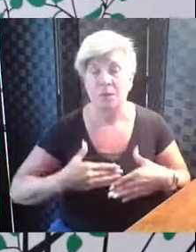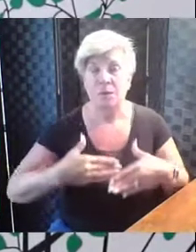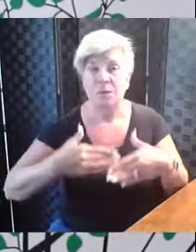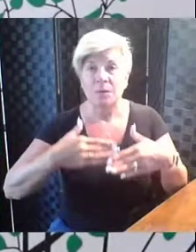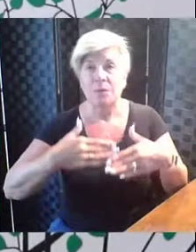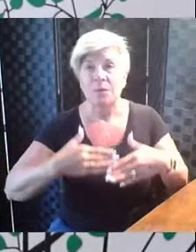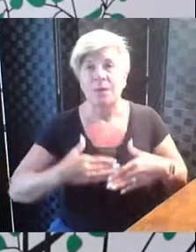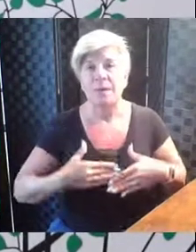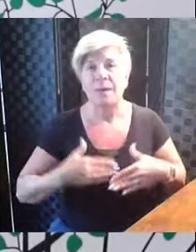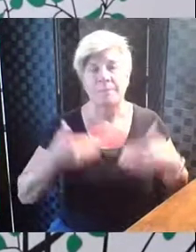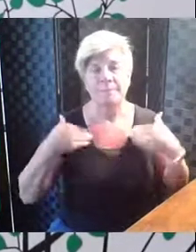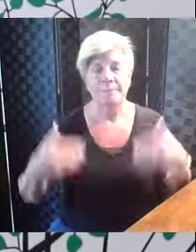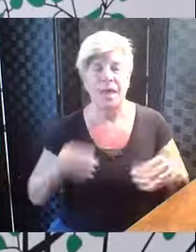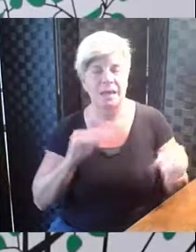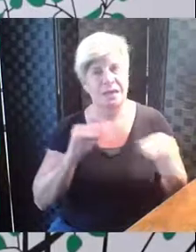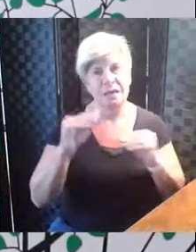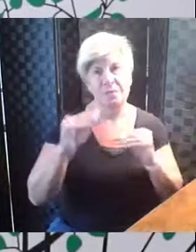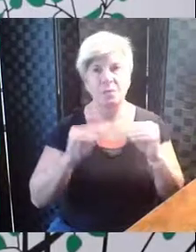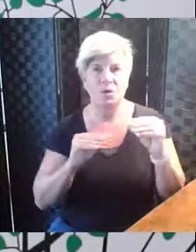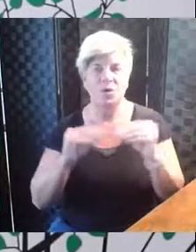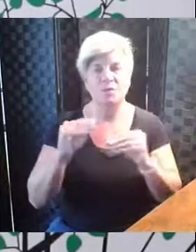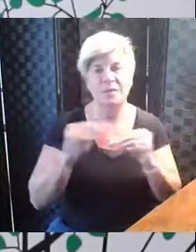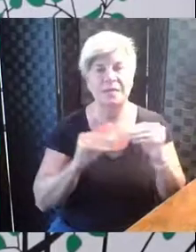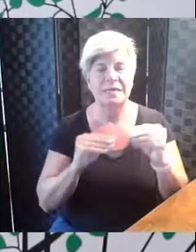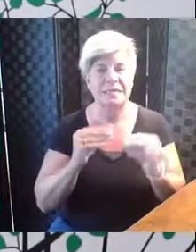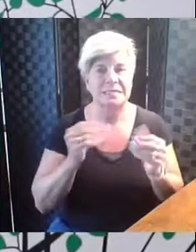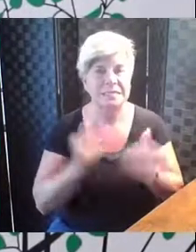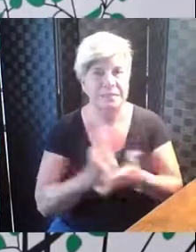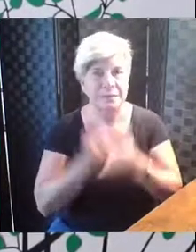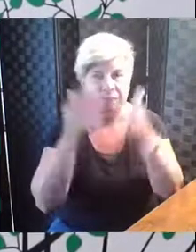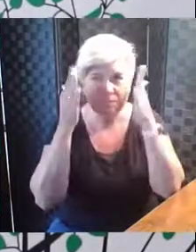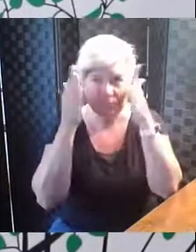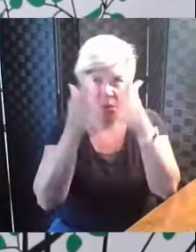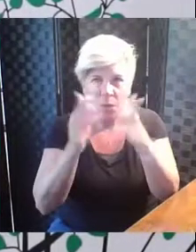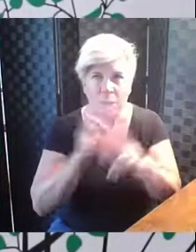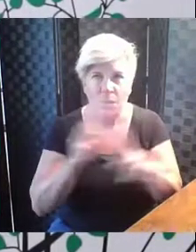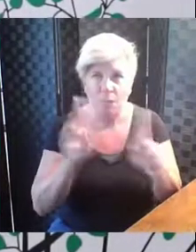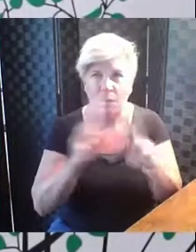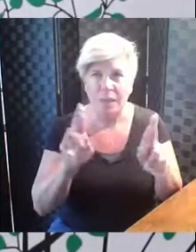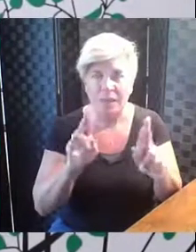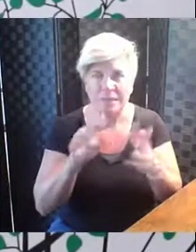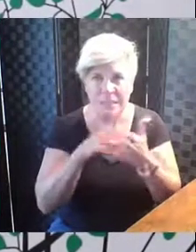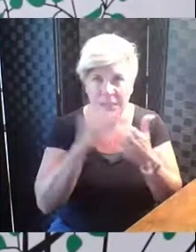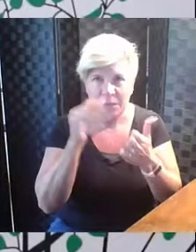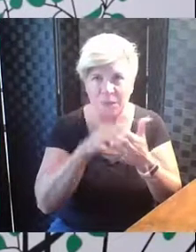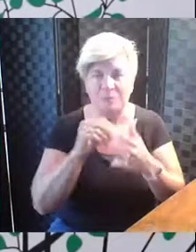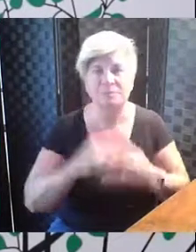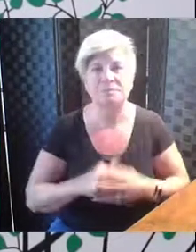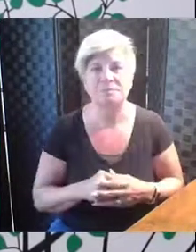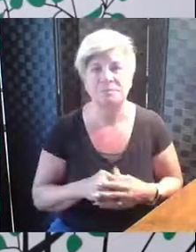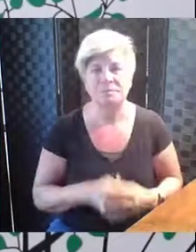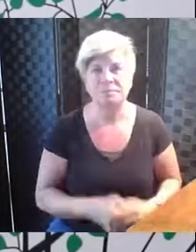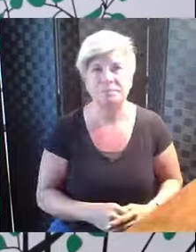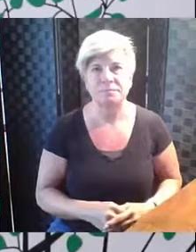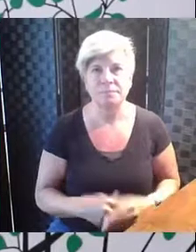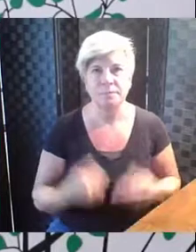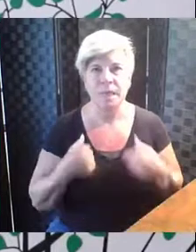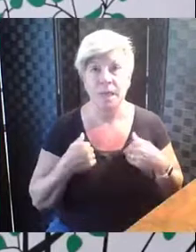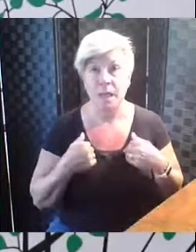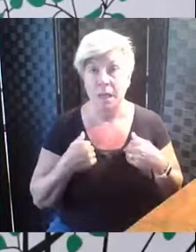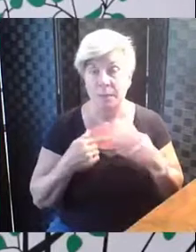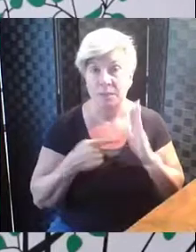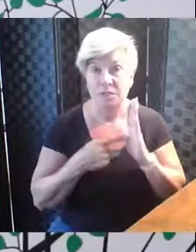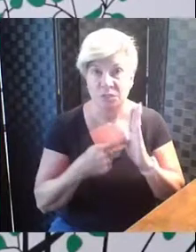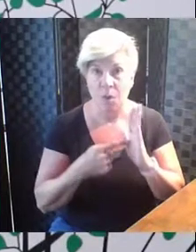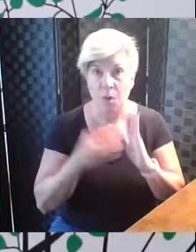our body moving and helps us focus and get ready for our lesson. So I'm going to show you